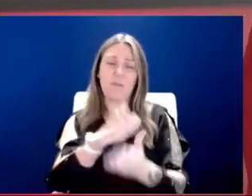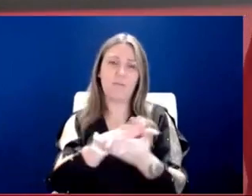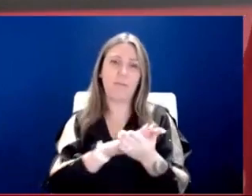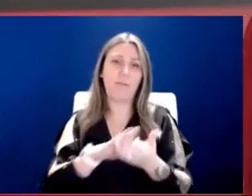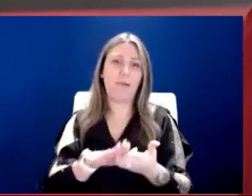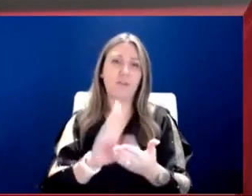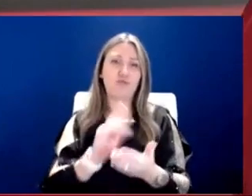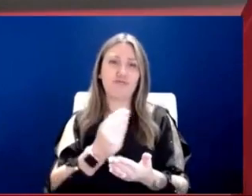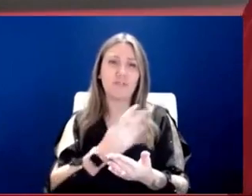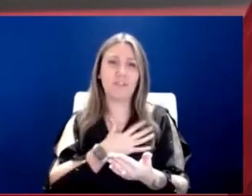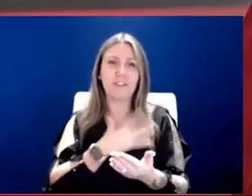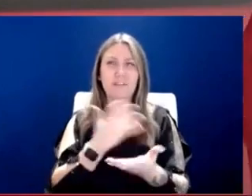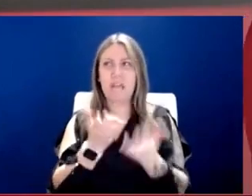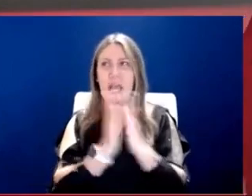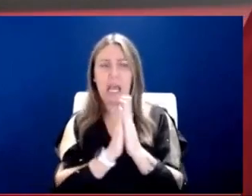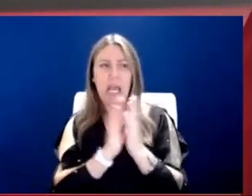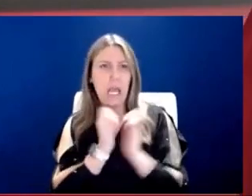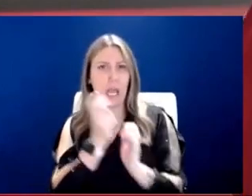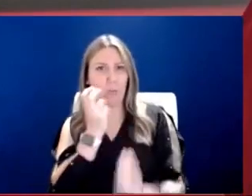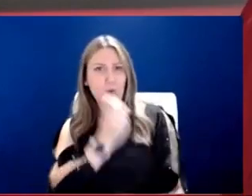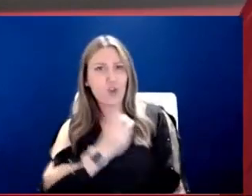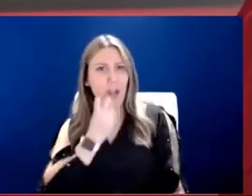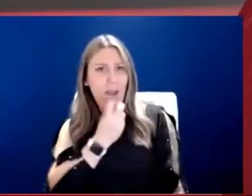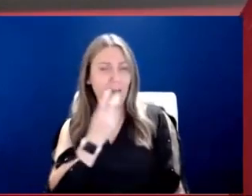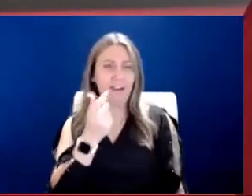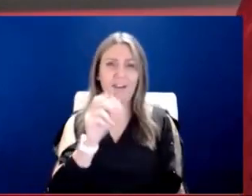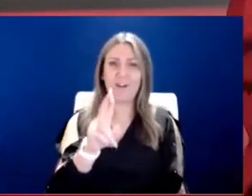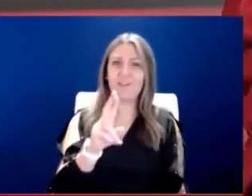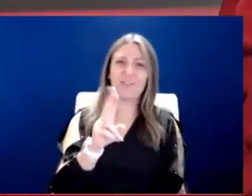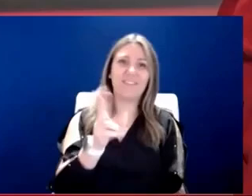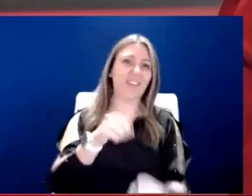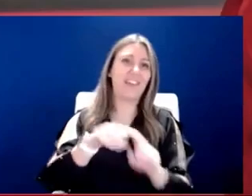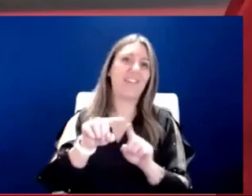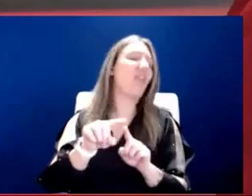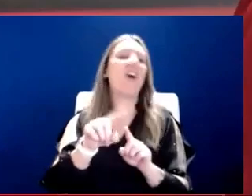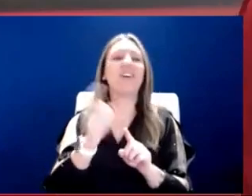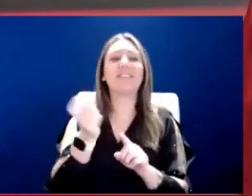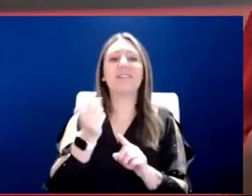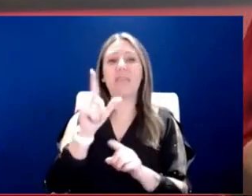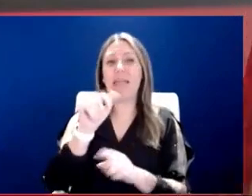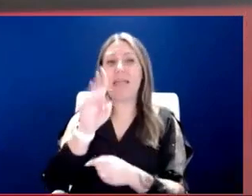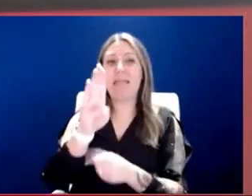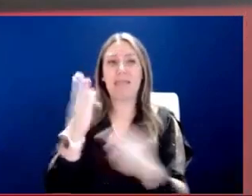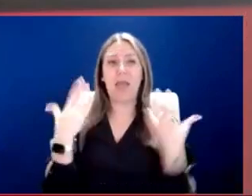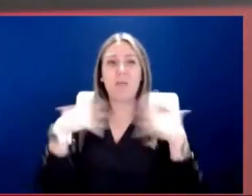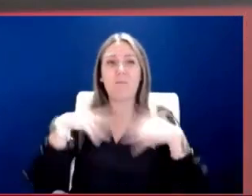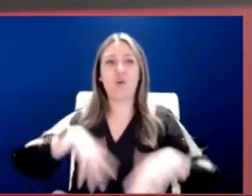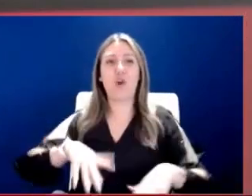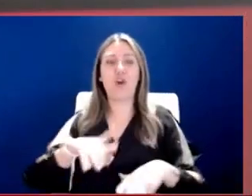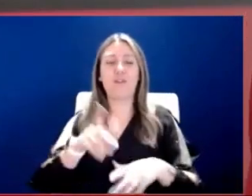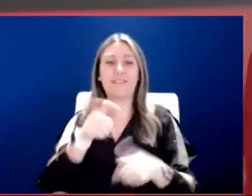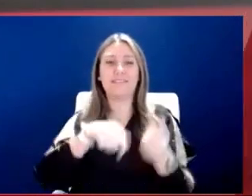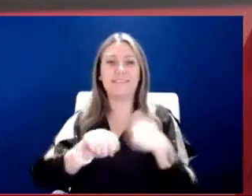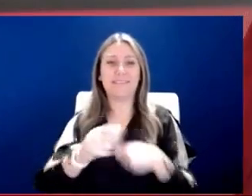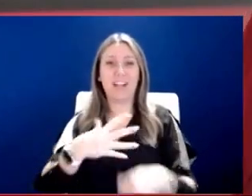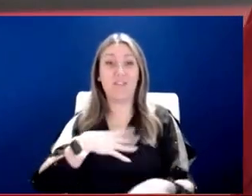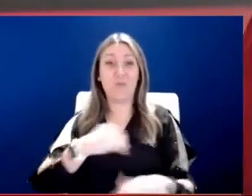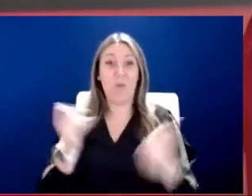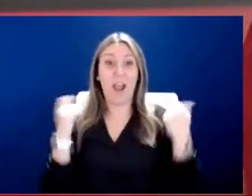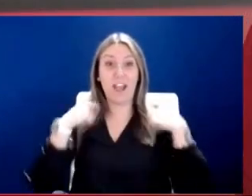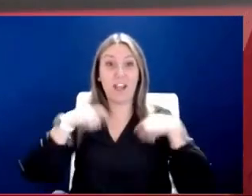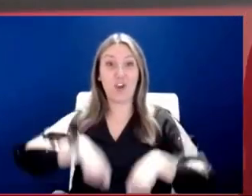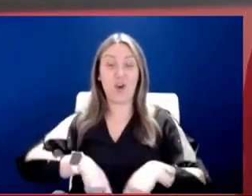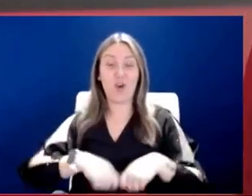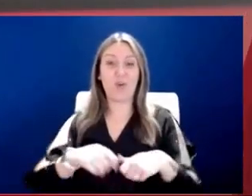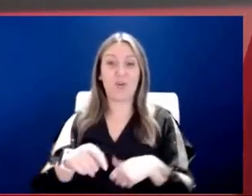something, or you call something a lab coat instead of a white coat. And so I'm learning as I go. It is, and sorry, Dr.